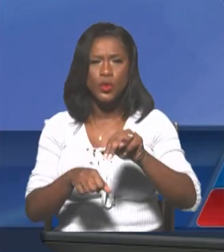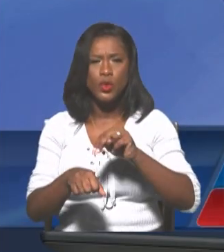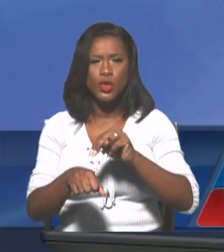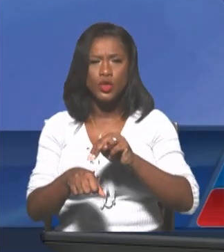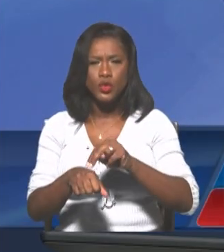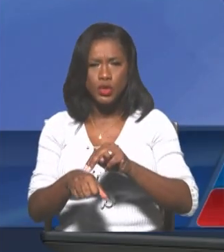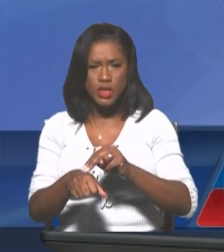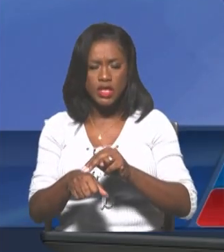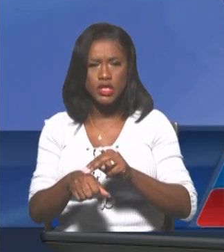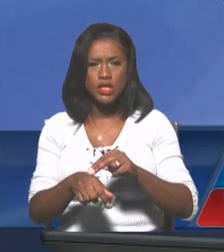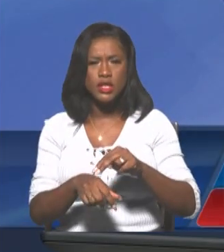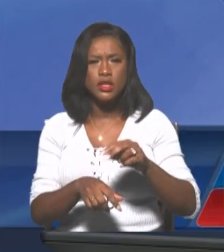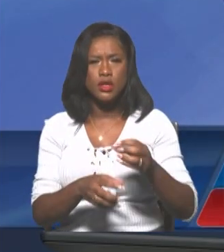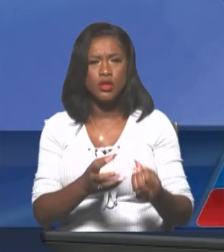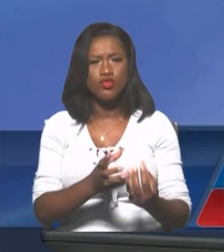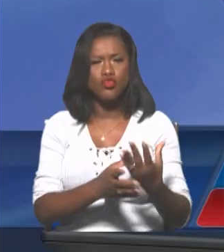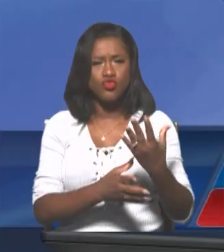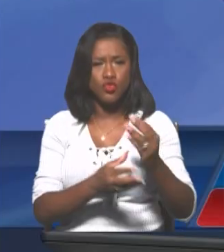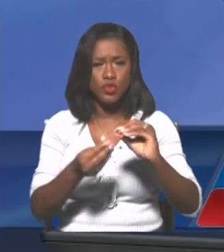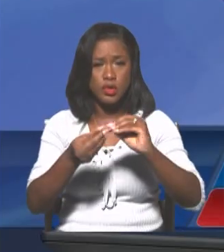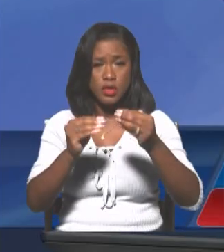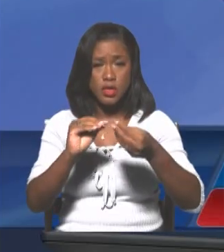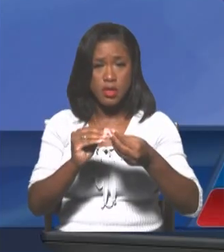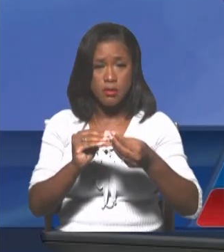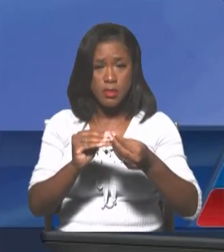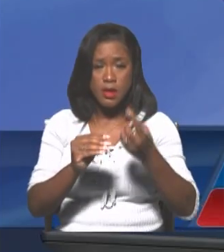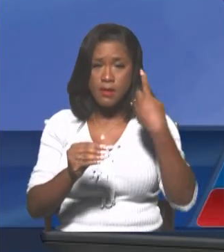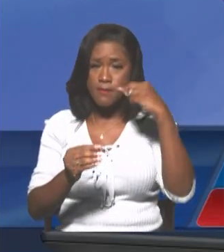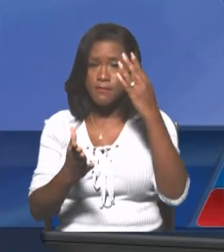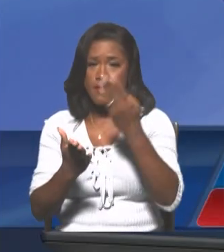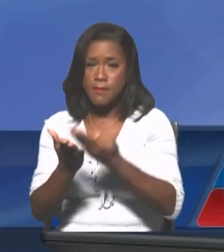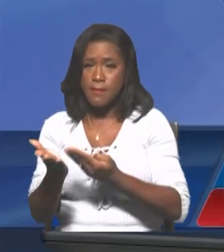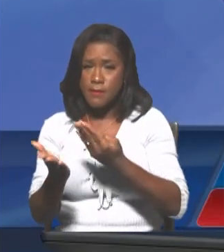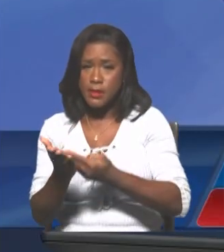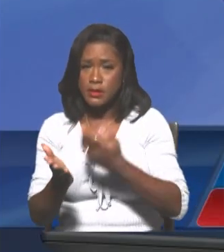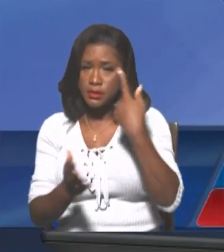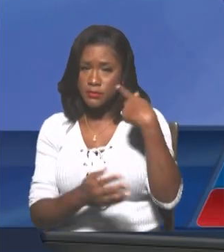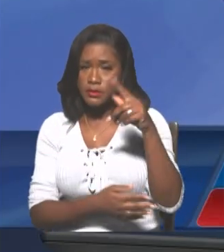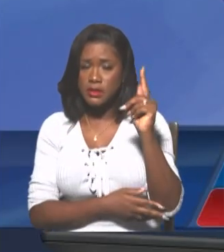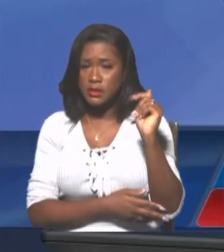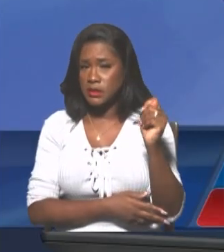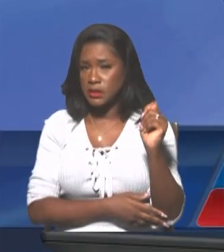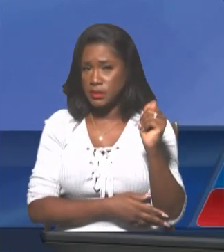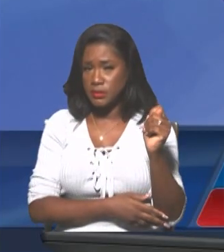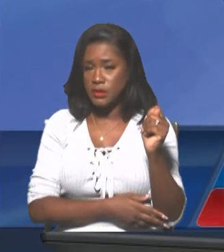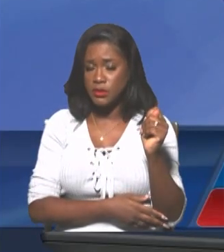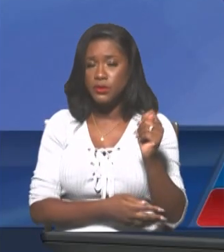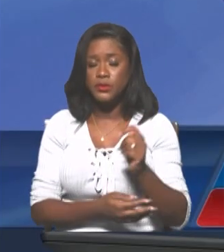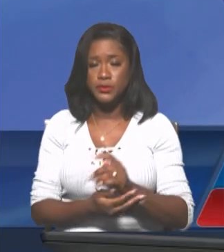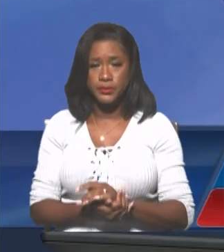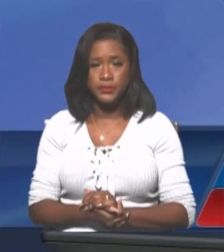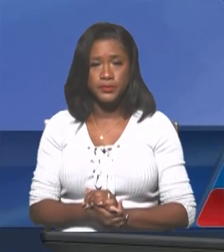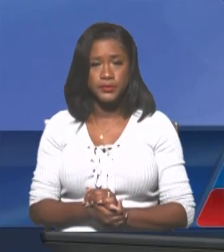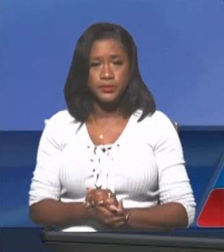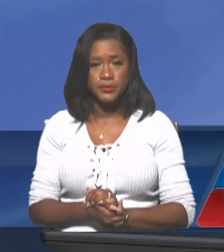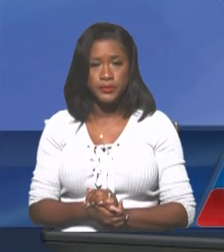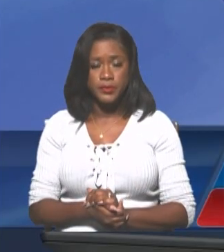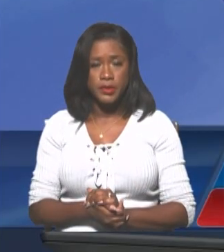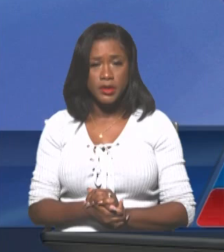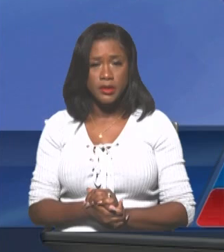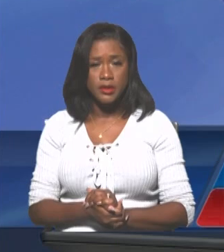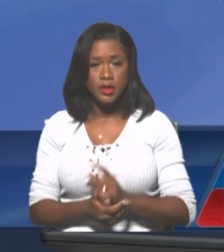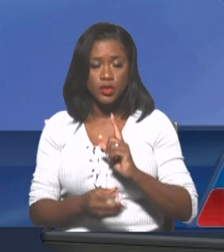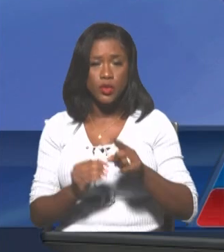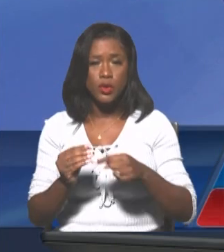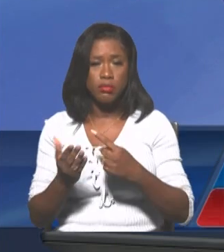national population growth statistics to implement a budget for the people of Tobago. As he contributed to the debate on